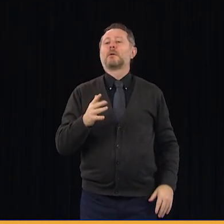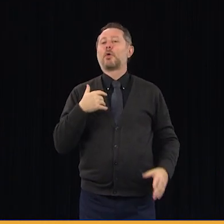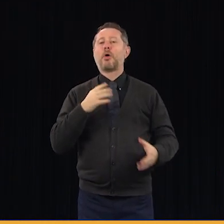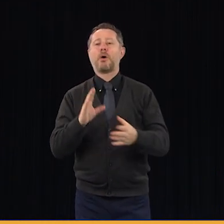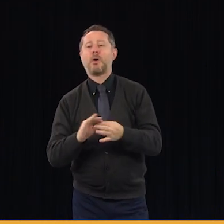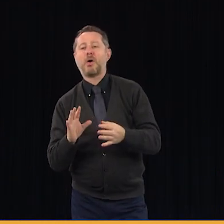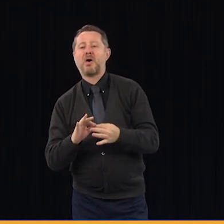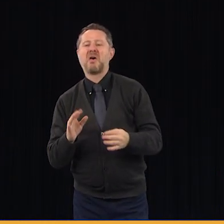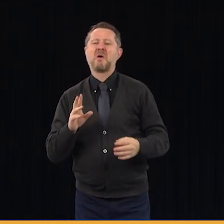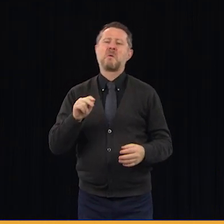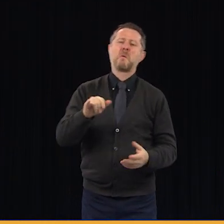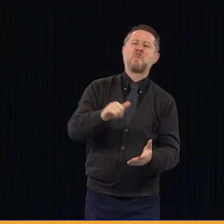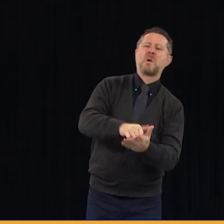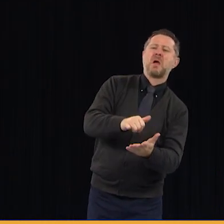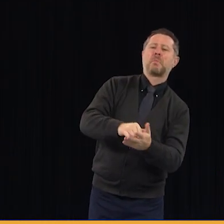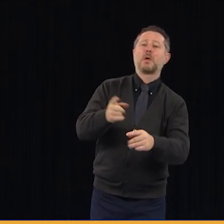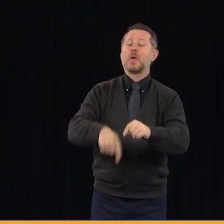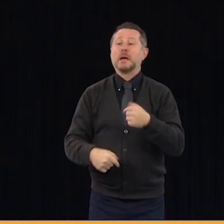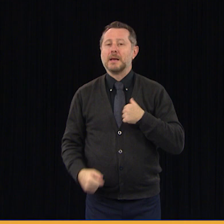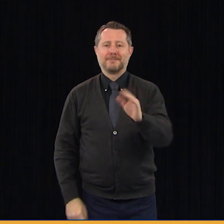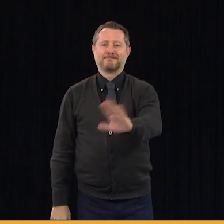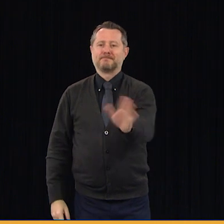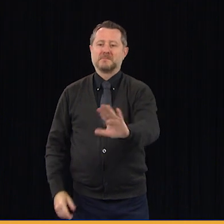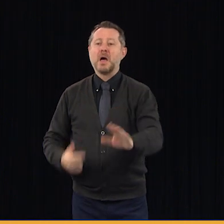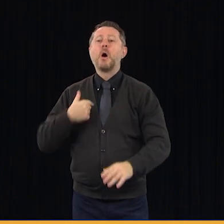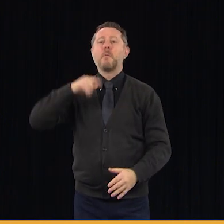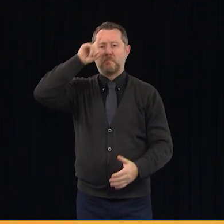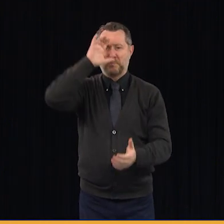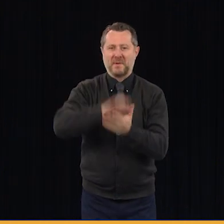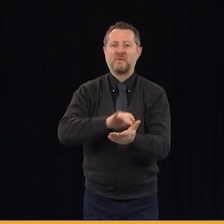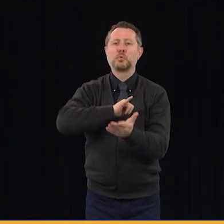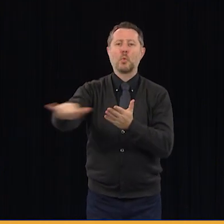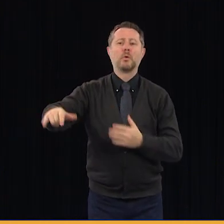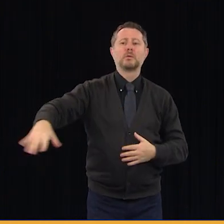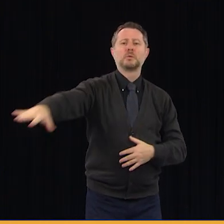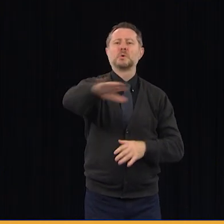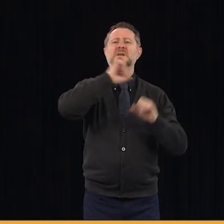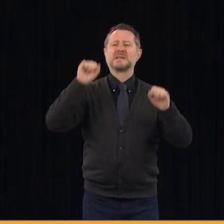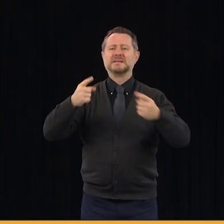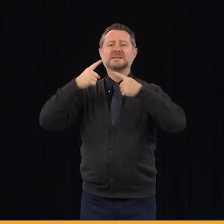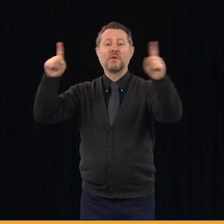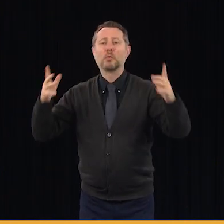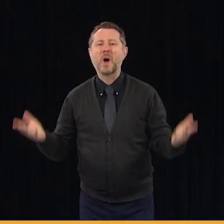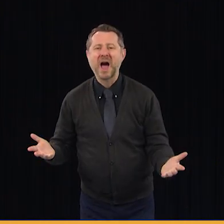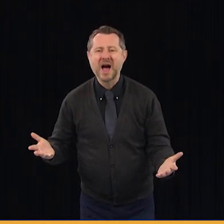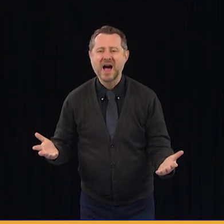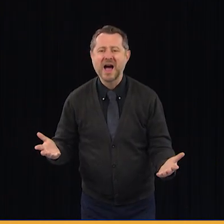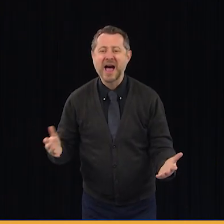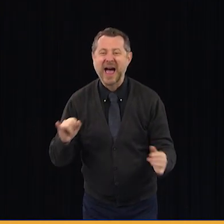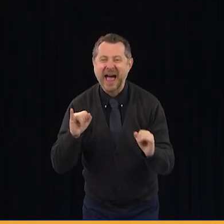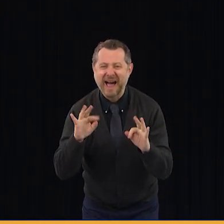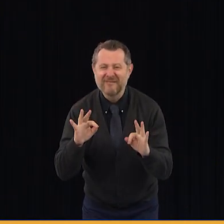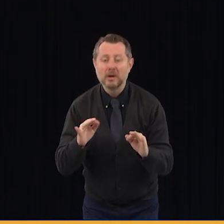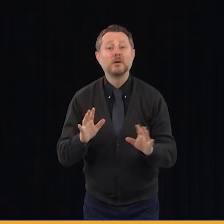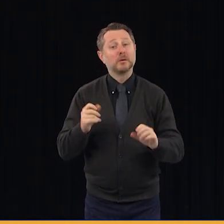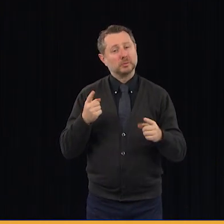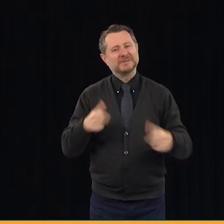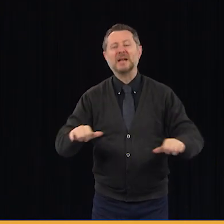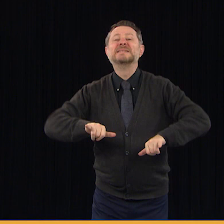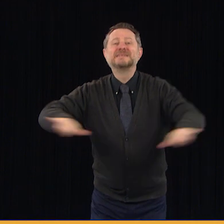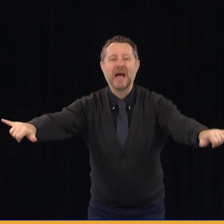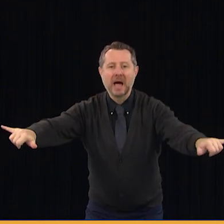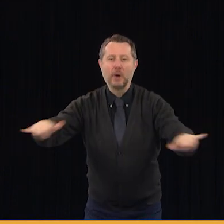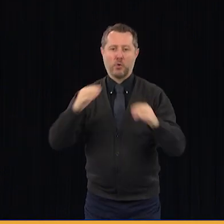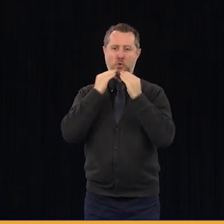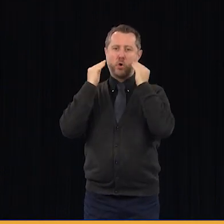no and believes New York can do anything if we try. I'm telling you, we have to keep that